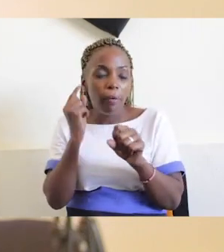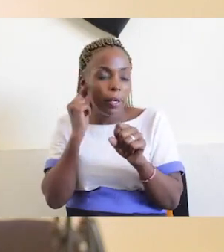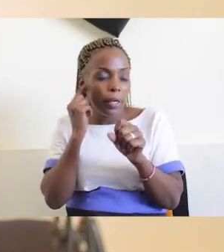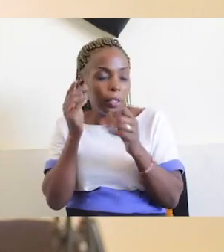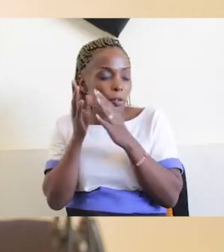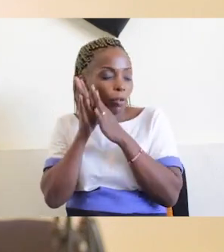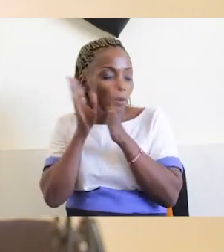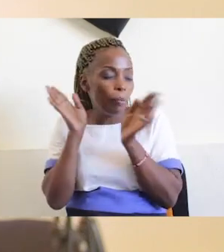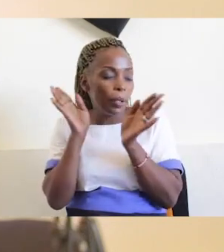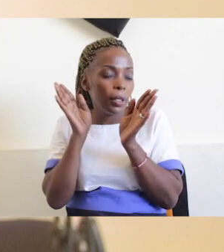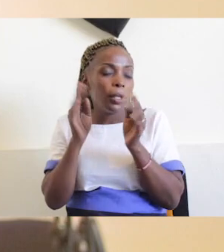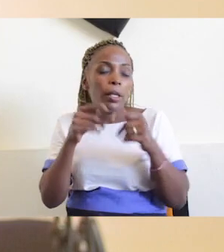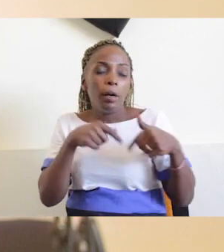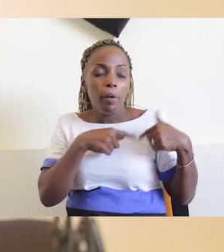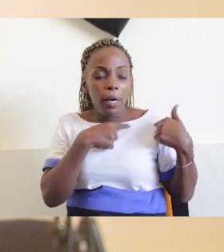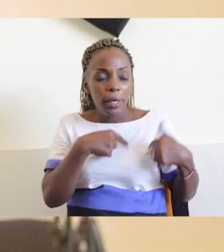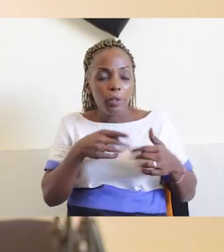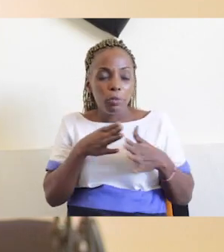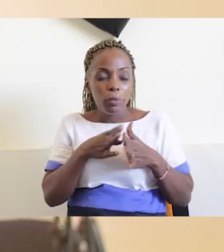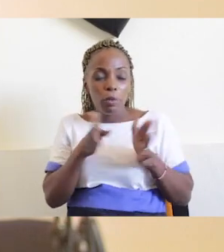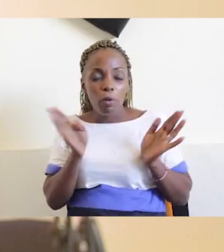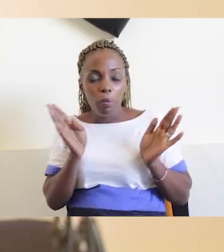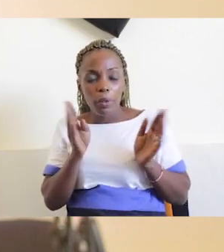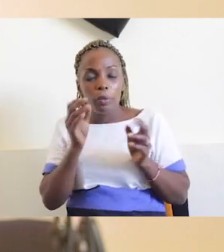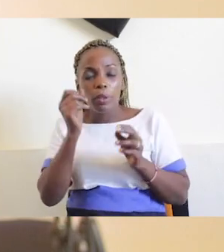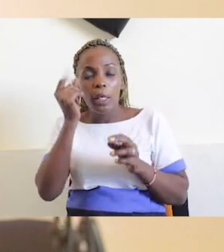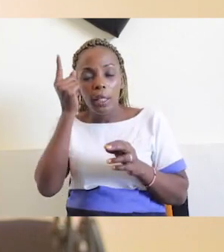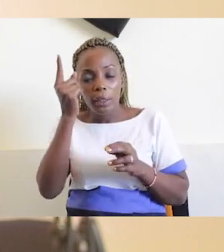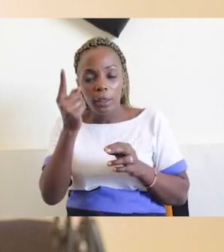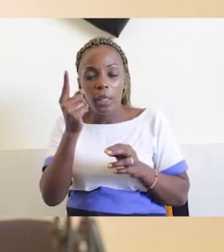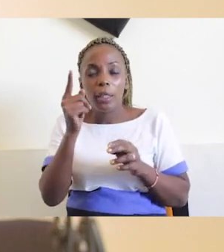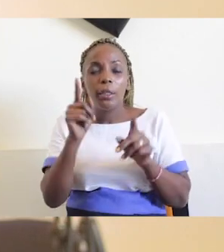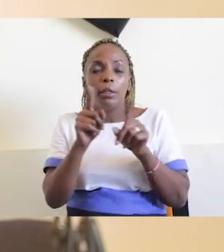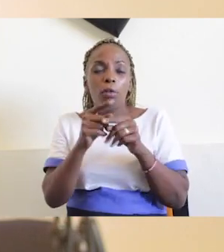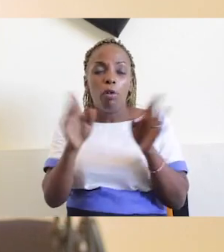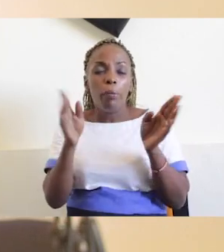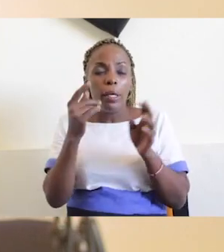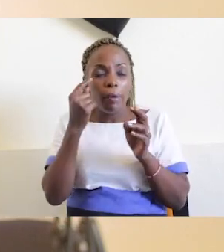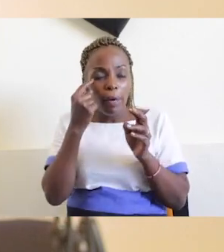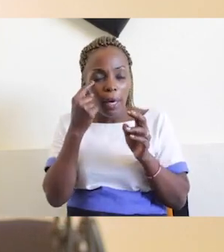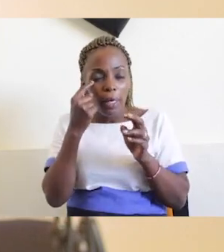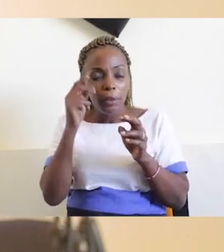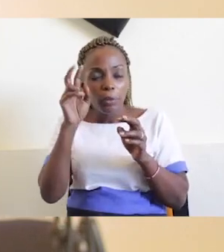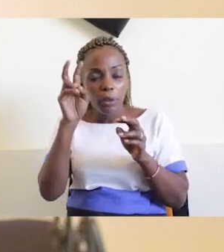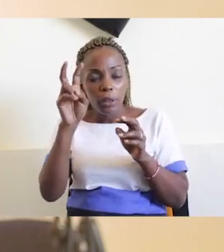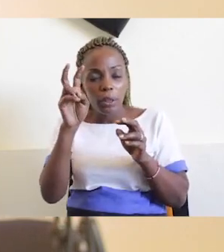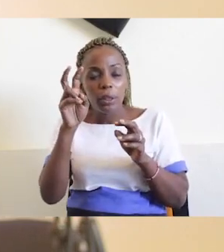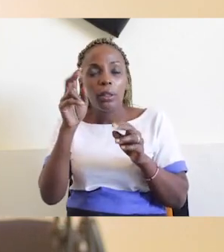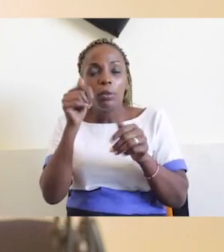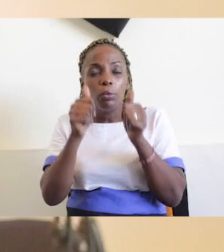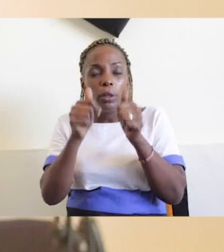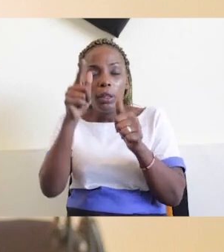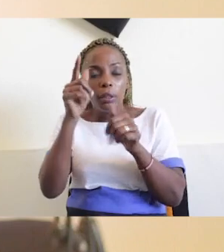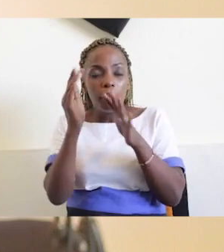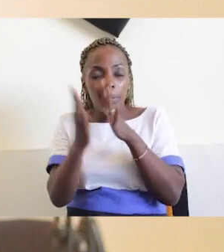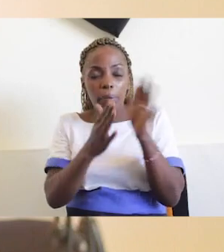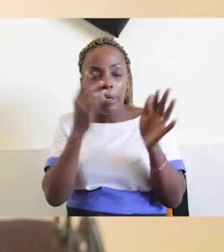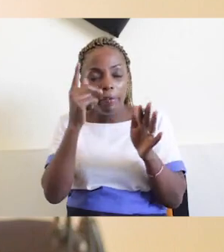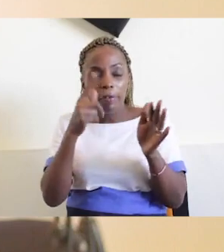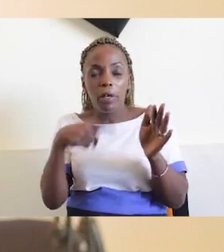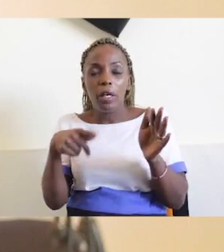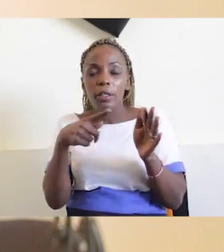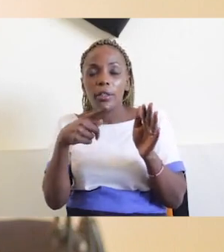be open, our hearts to understand, open our eyes to see that which You have prepared for